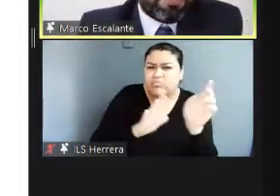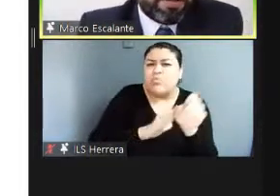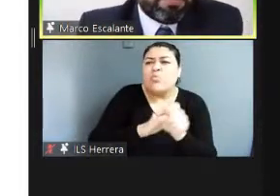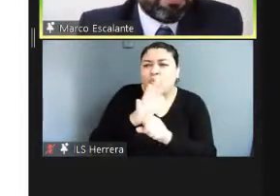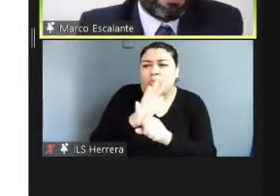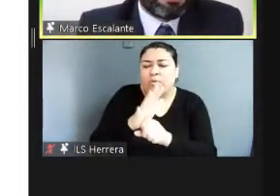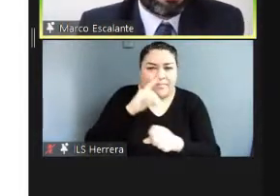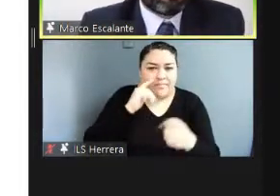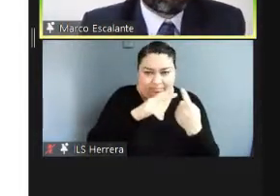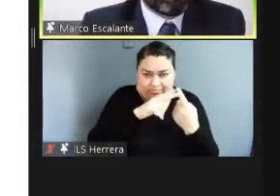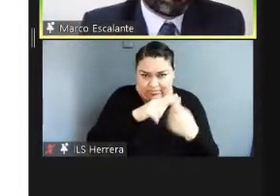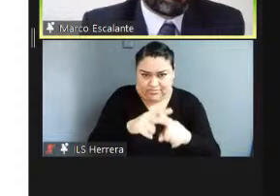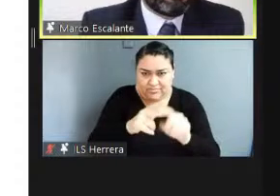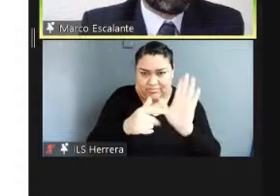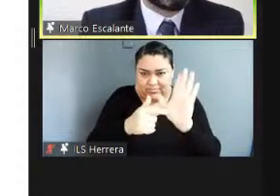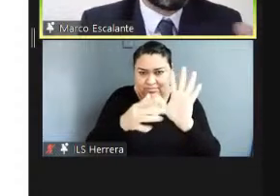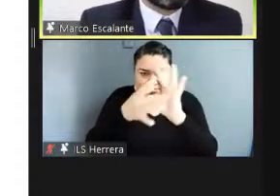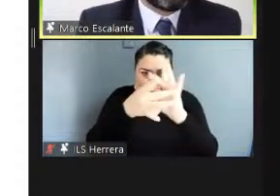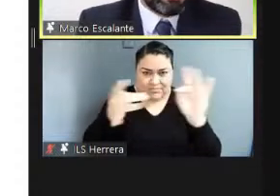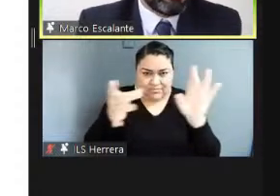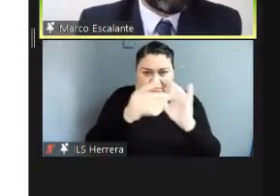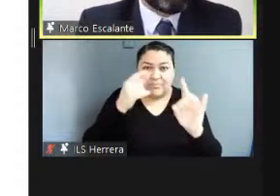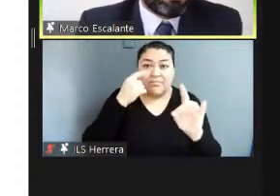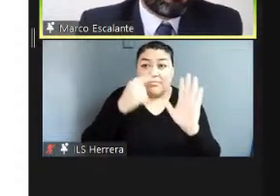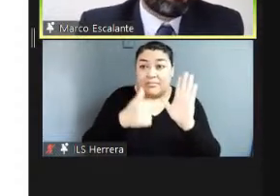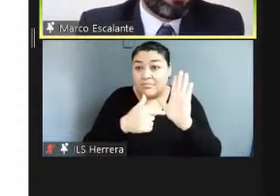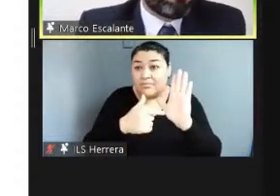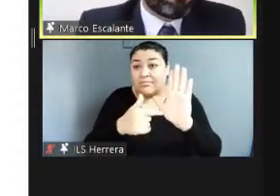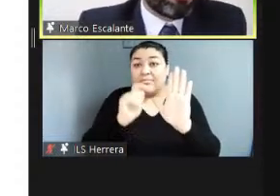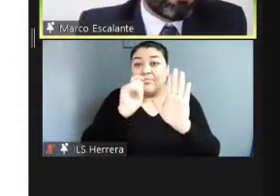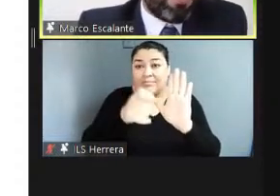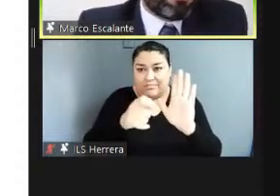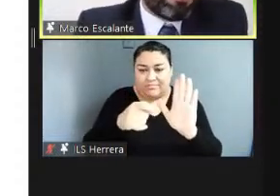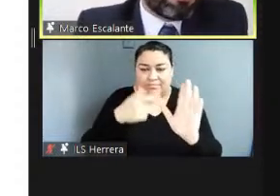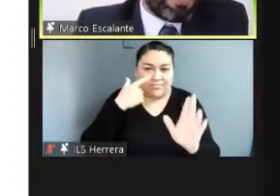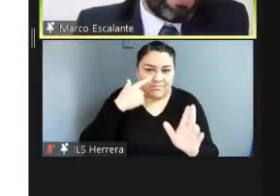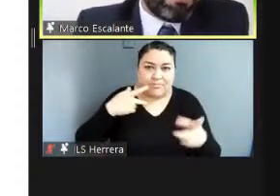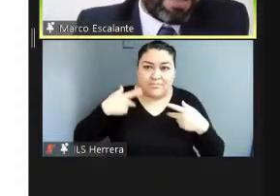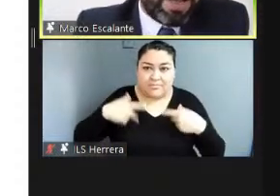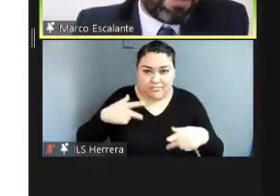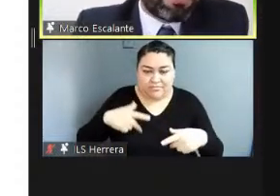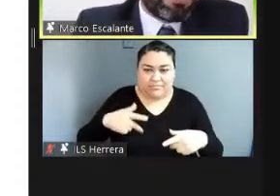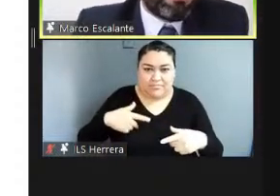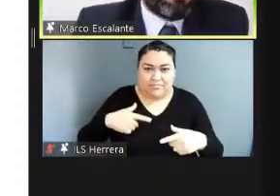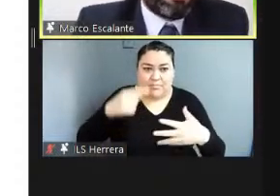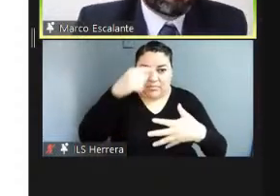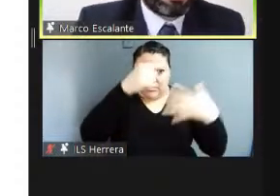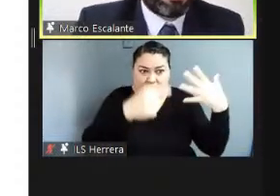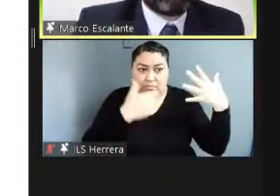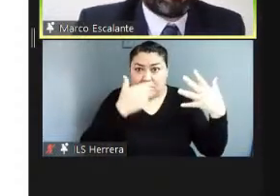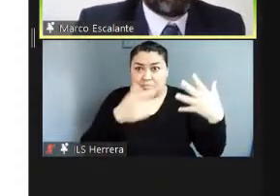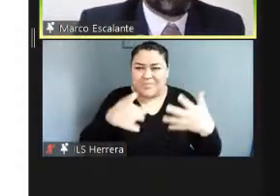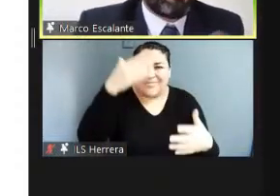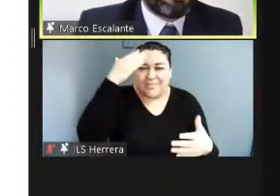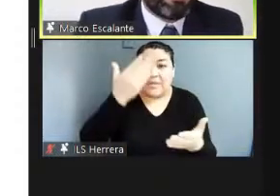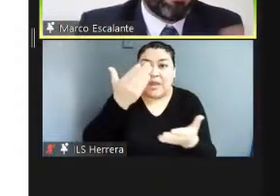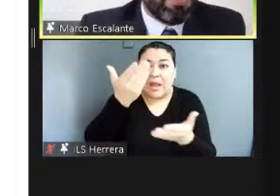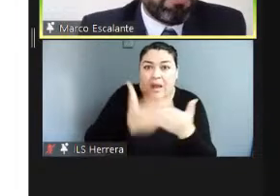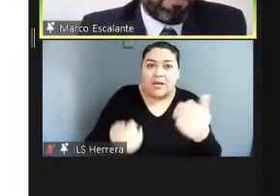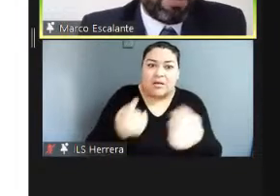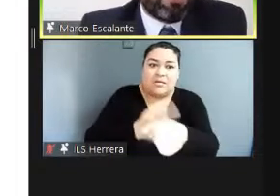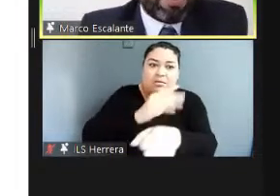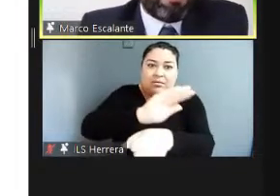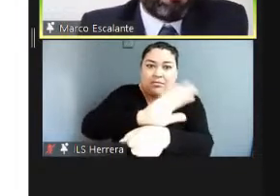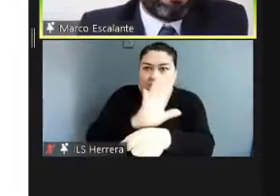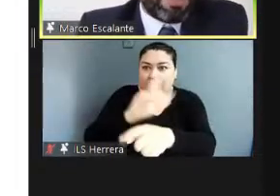I think this is the big question that that needs to be our starting point. We need to ask whether we are using the right competencies